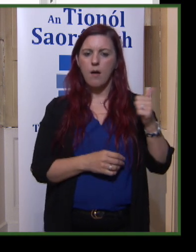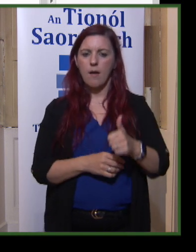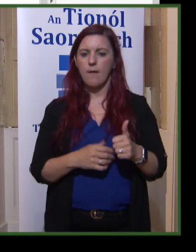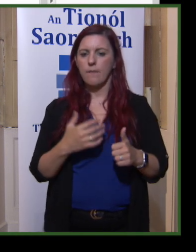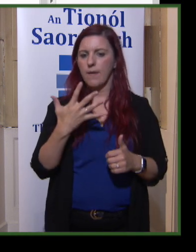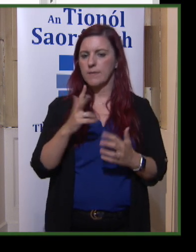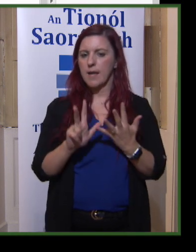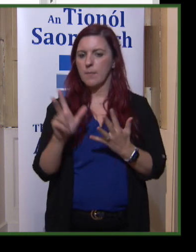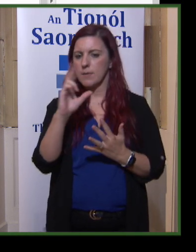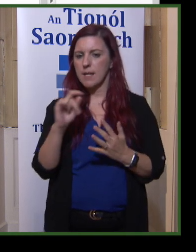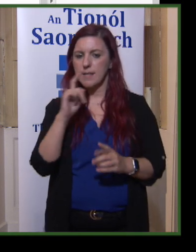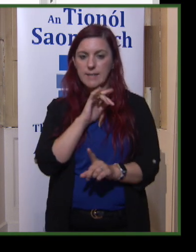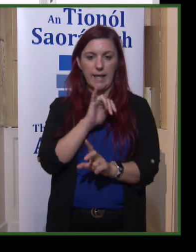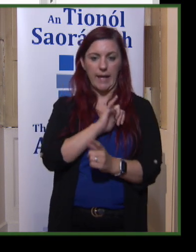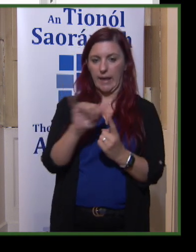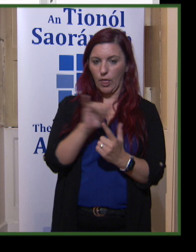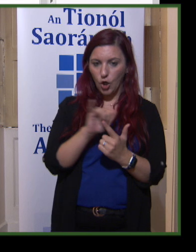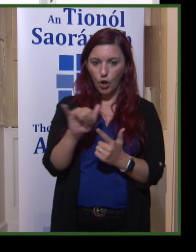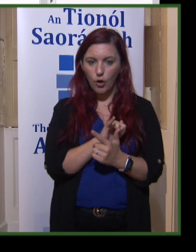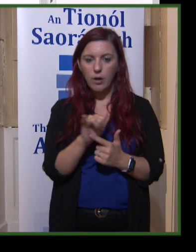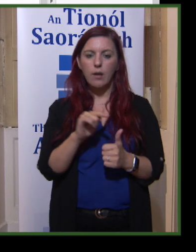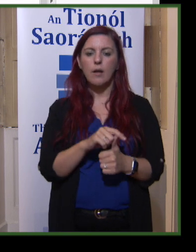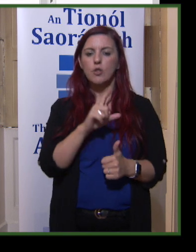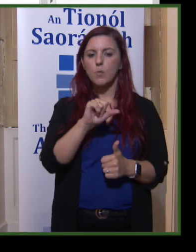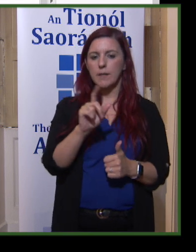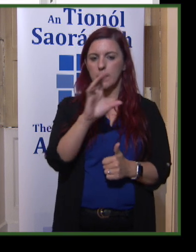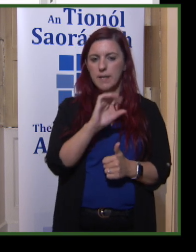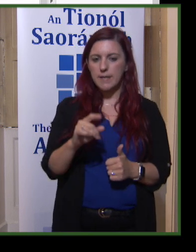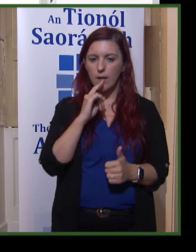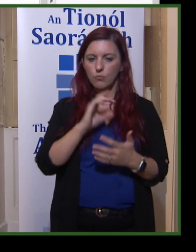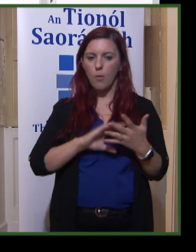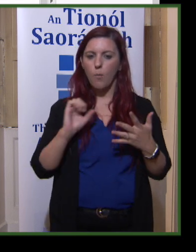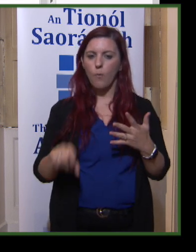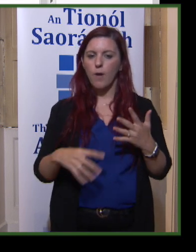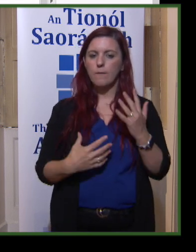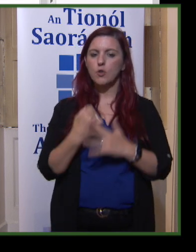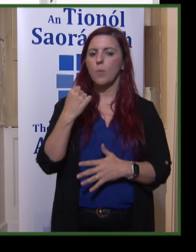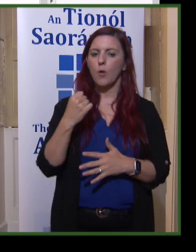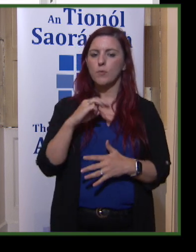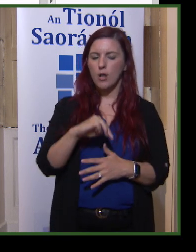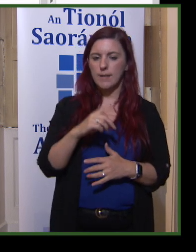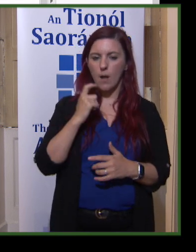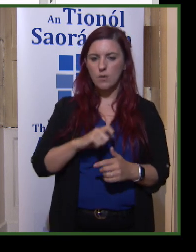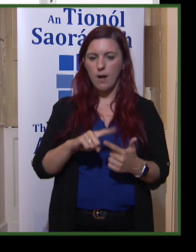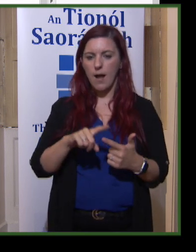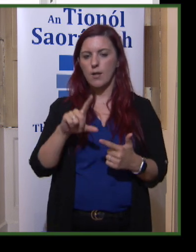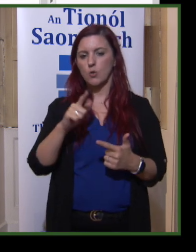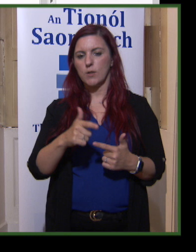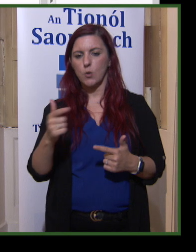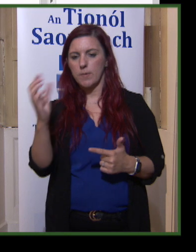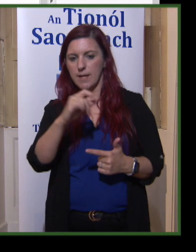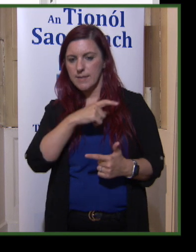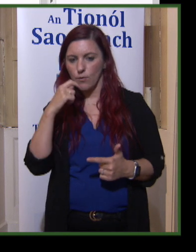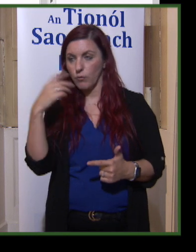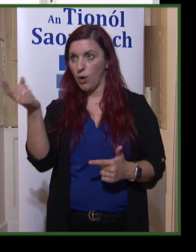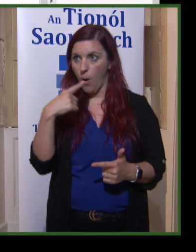58% said either option, which was 22% said recall petition by the public, and 20% said removal by